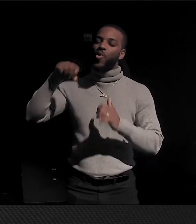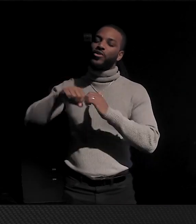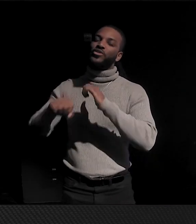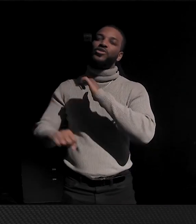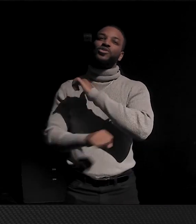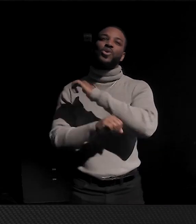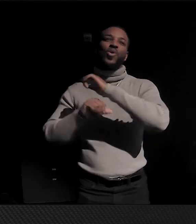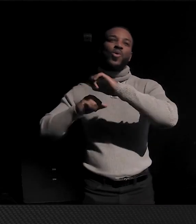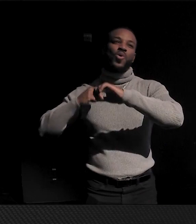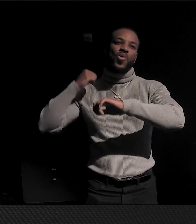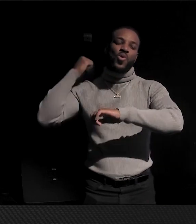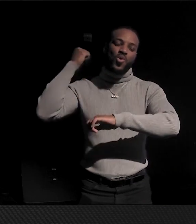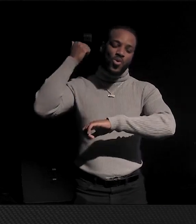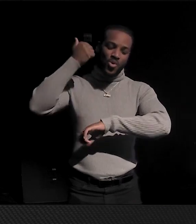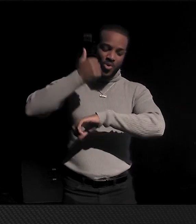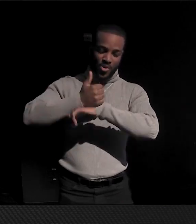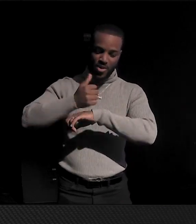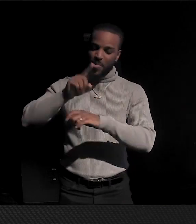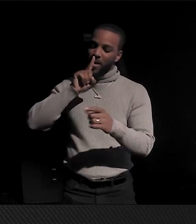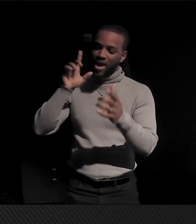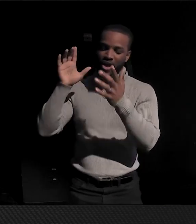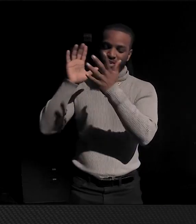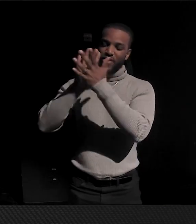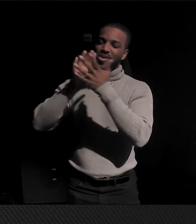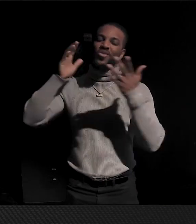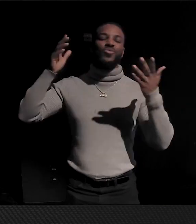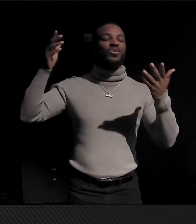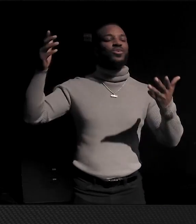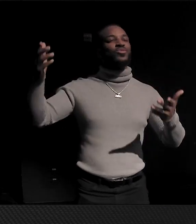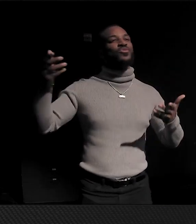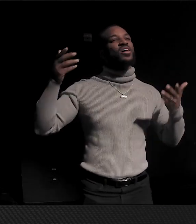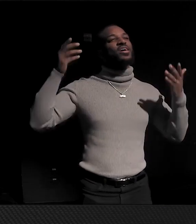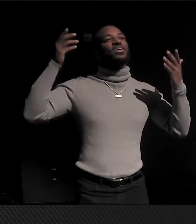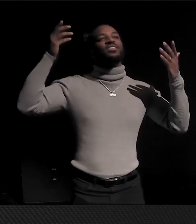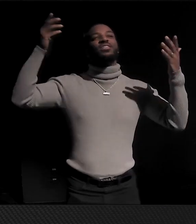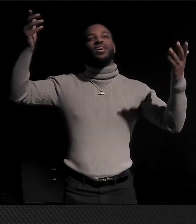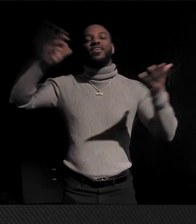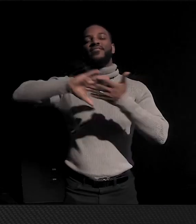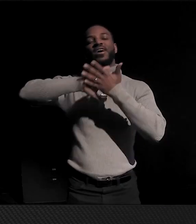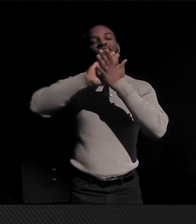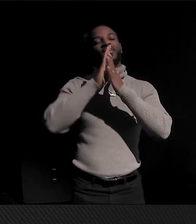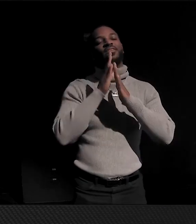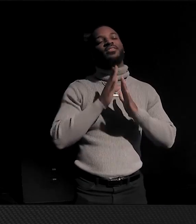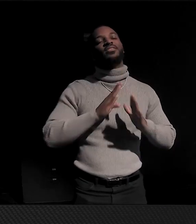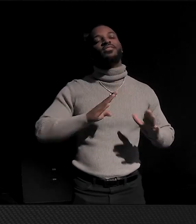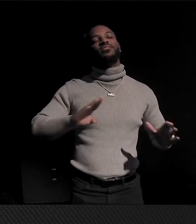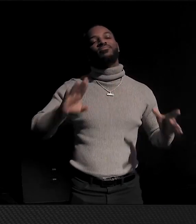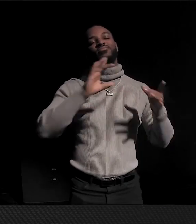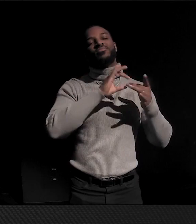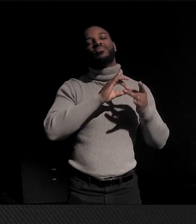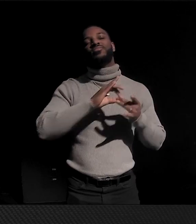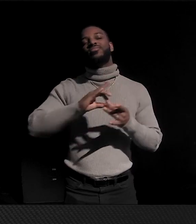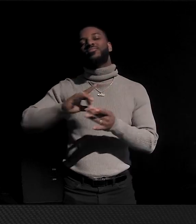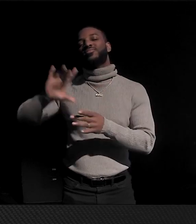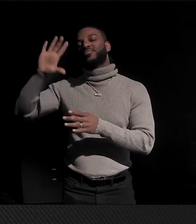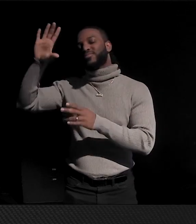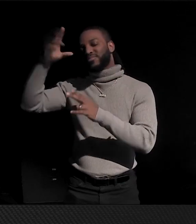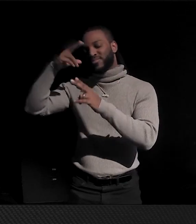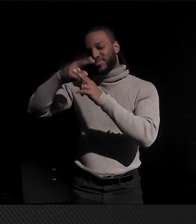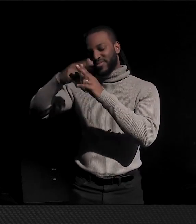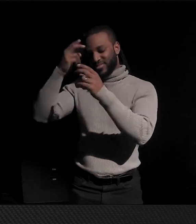the cornerstone. The banner we raise is the name of